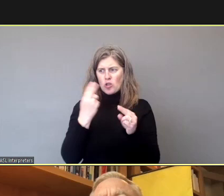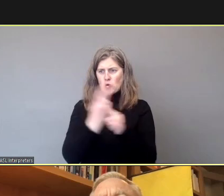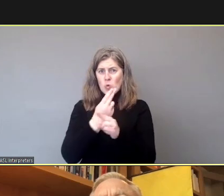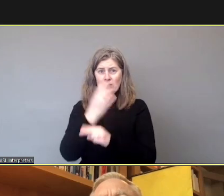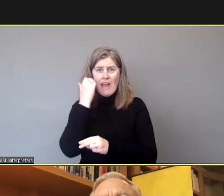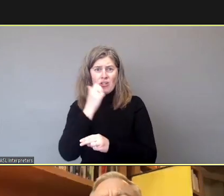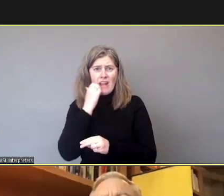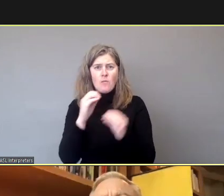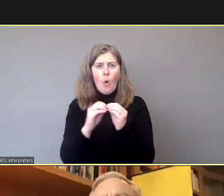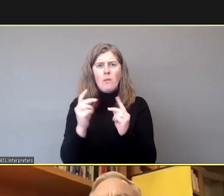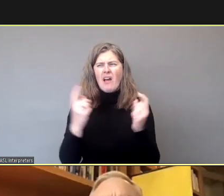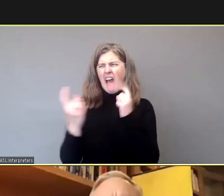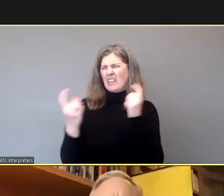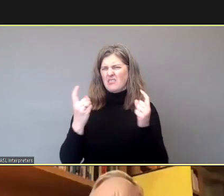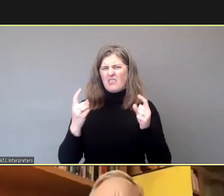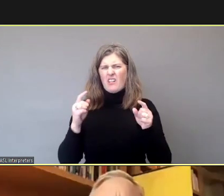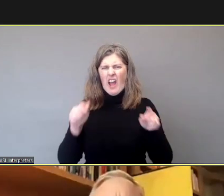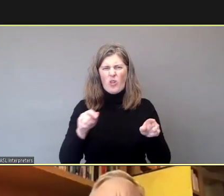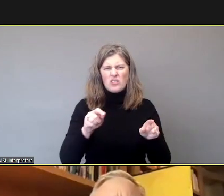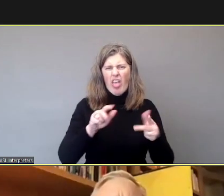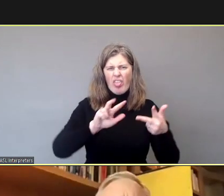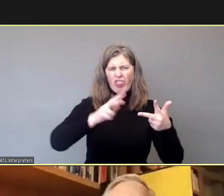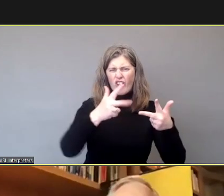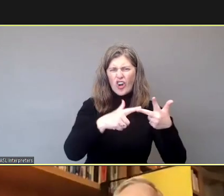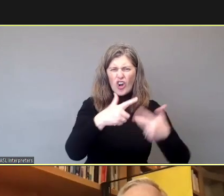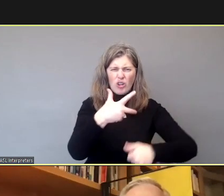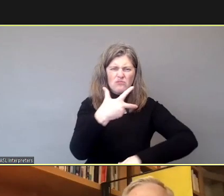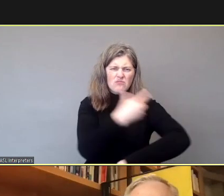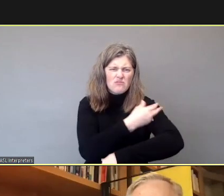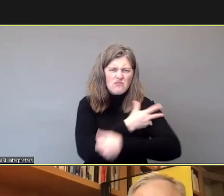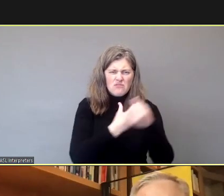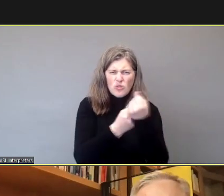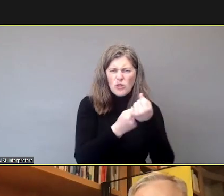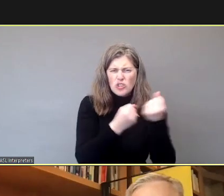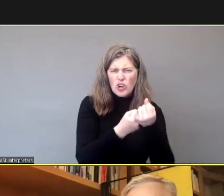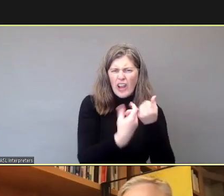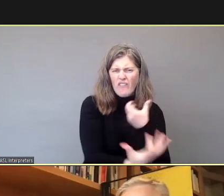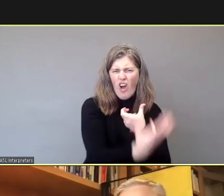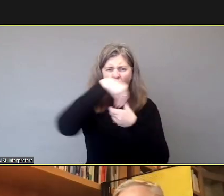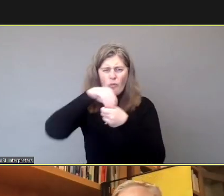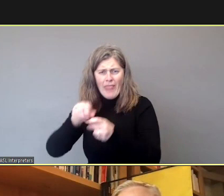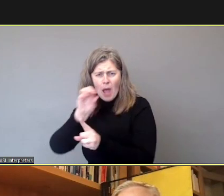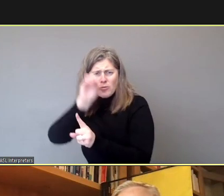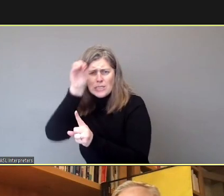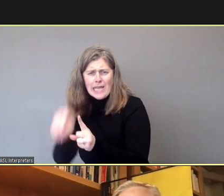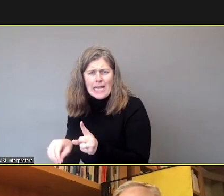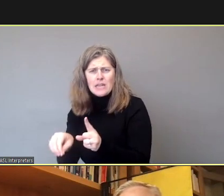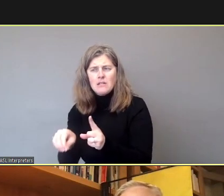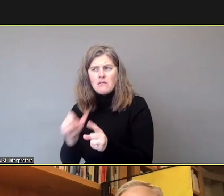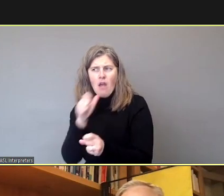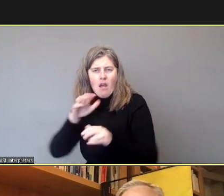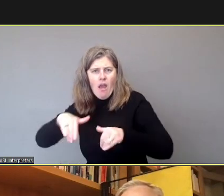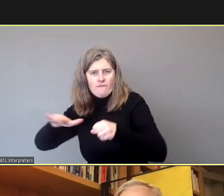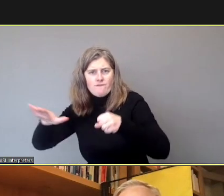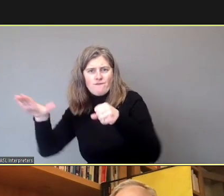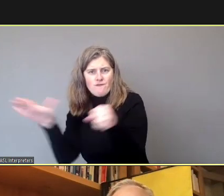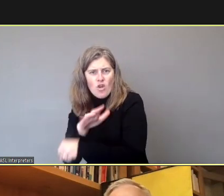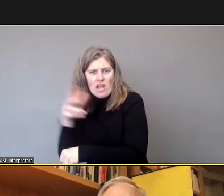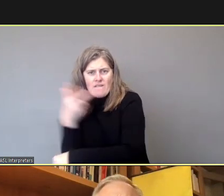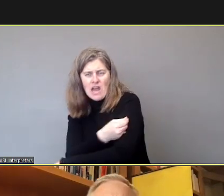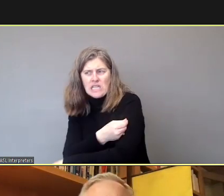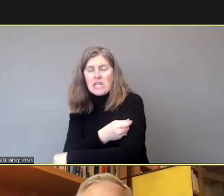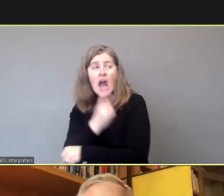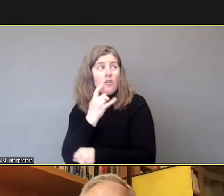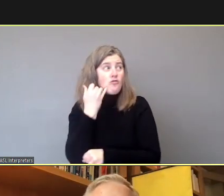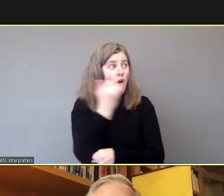from readers who are like, how do the booster shots play into that percent not fully vaccinated? I checked with DOH,